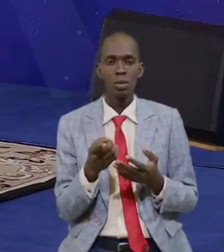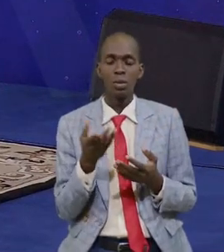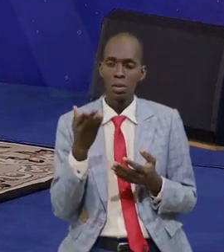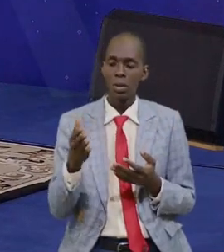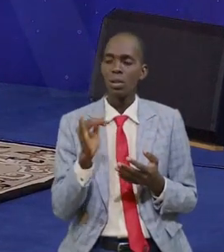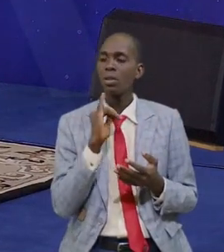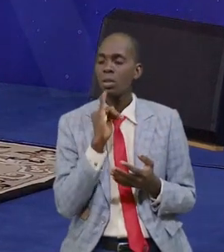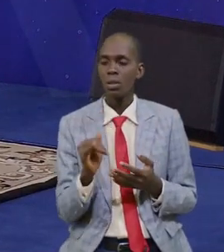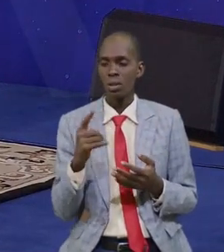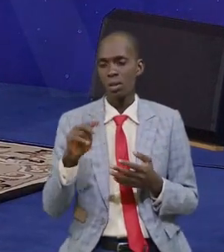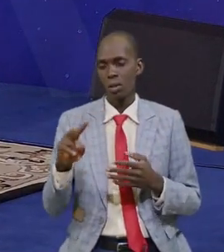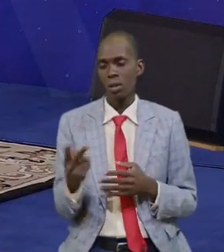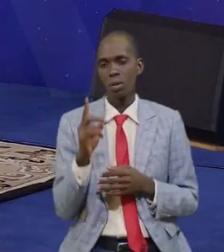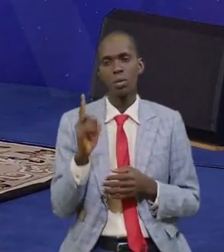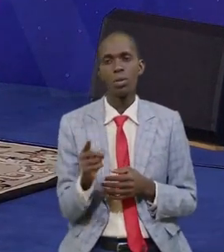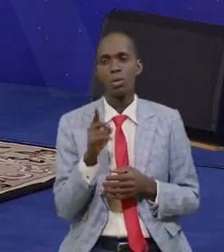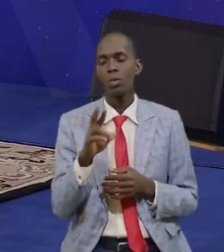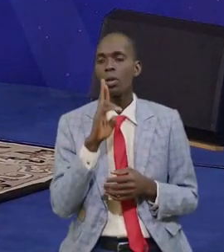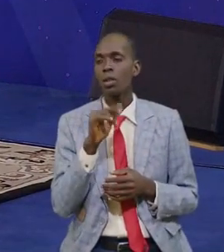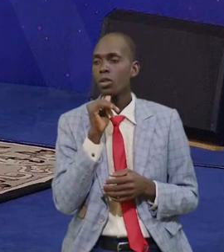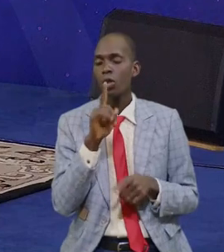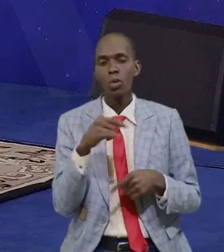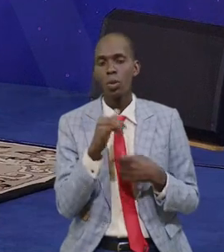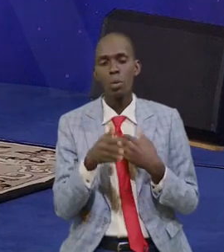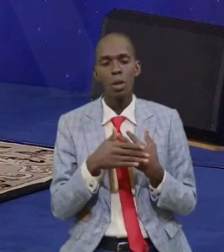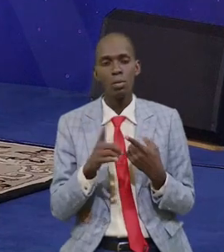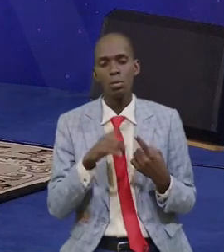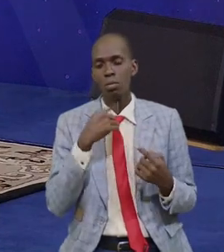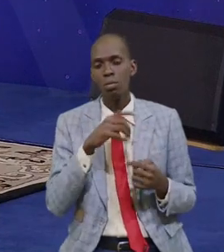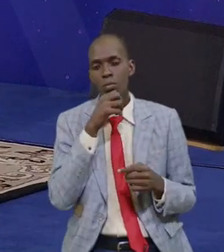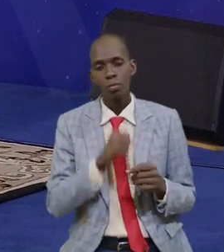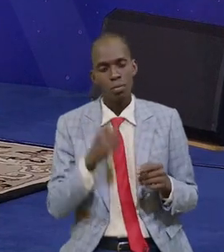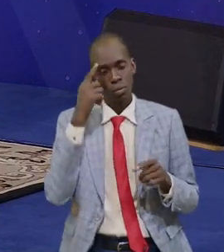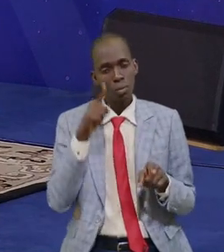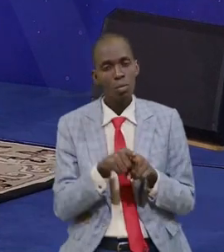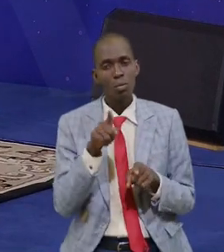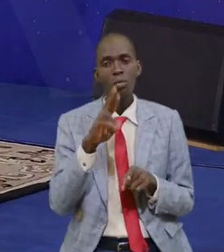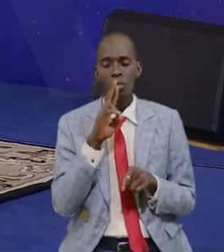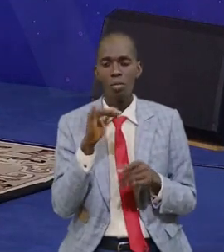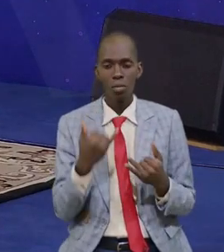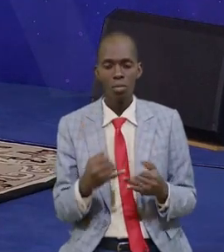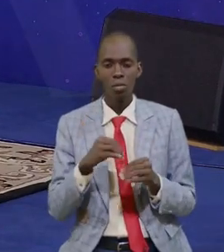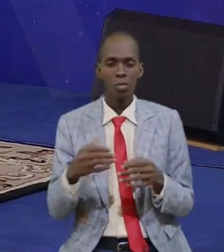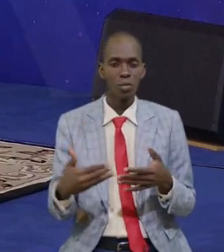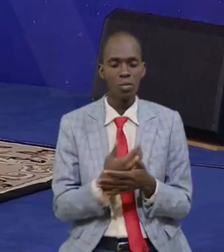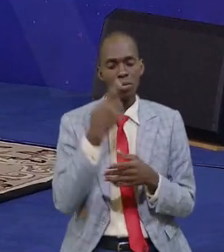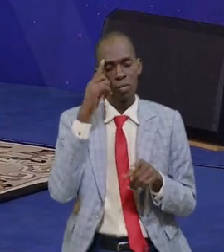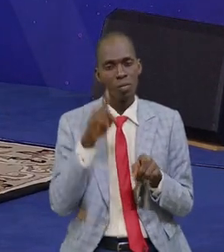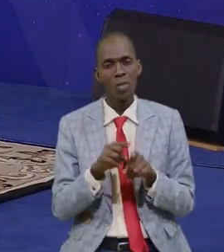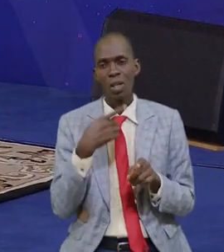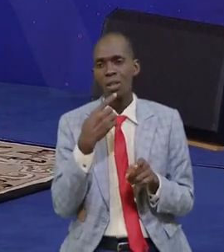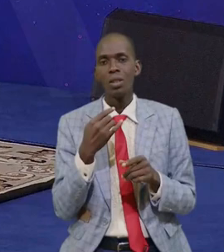final sacrifice. You're not going back to the old covenant. You're now in the new covenant. And it says, he has